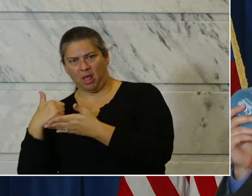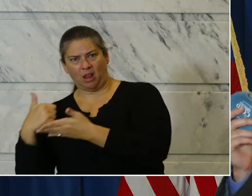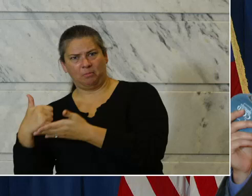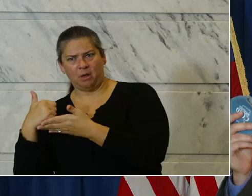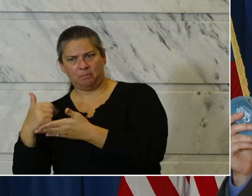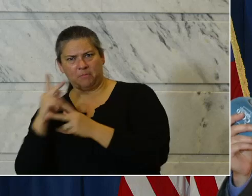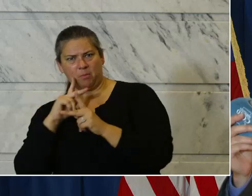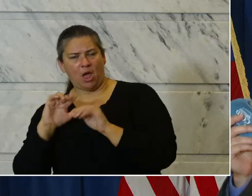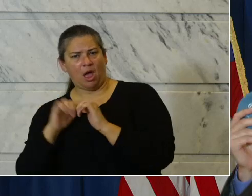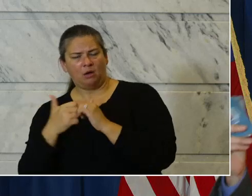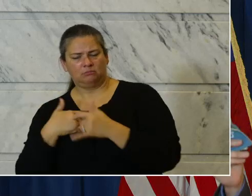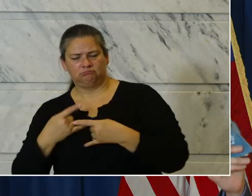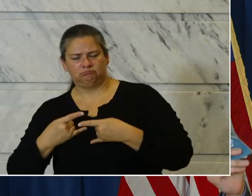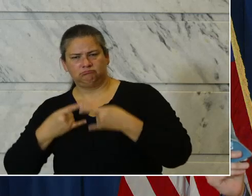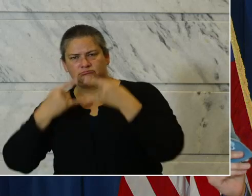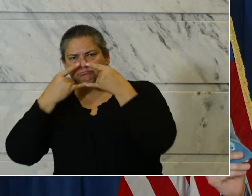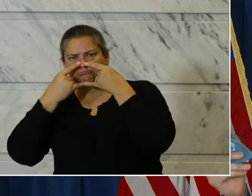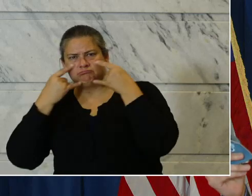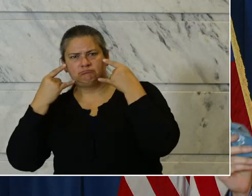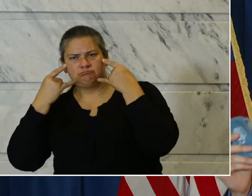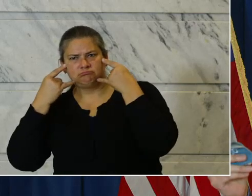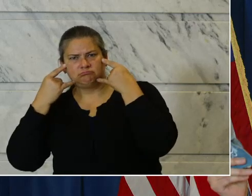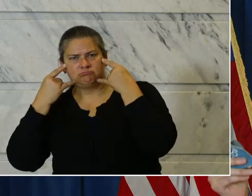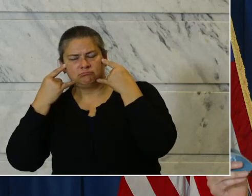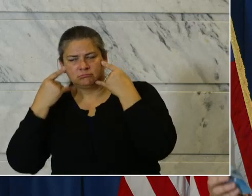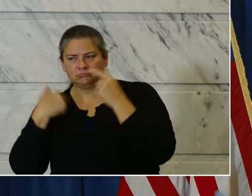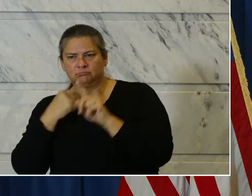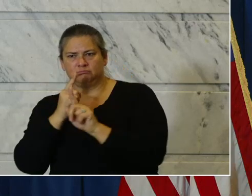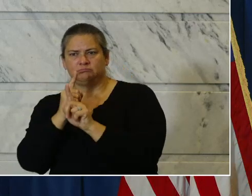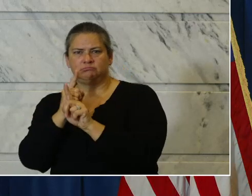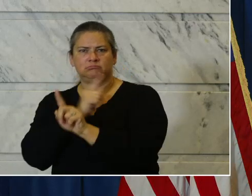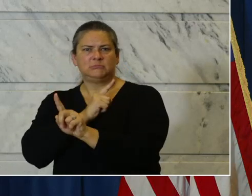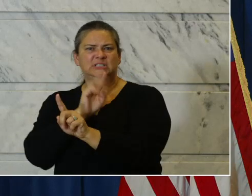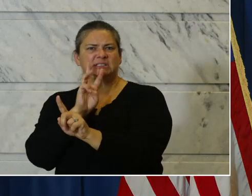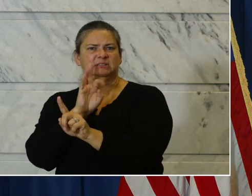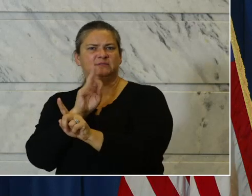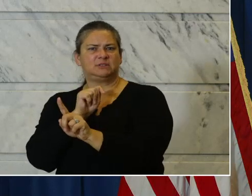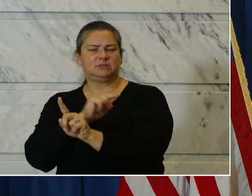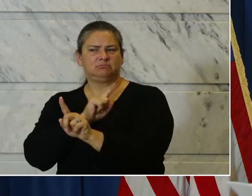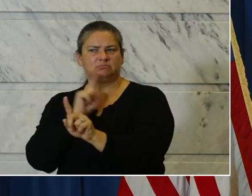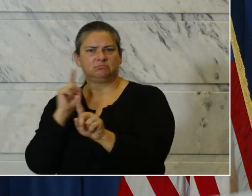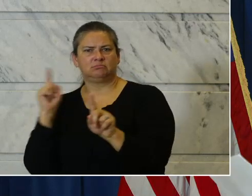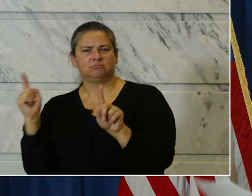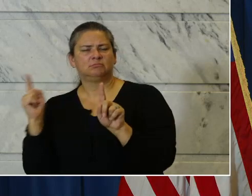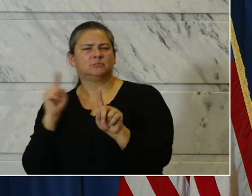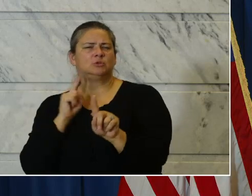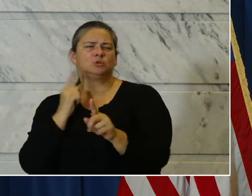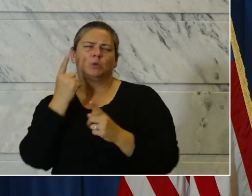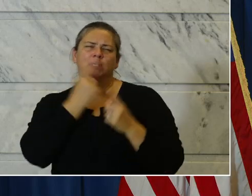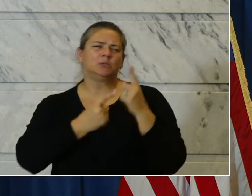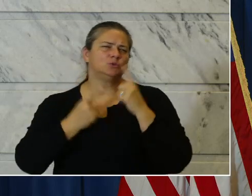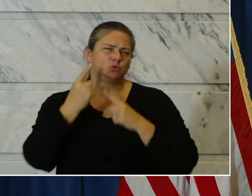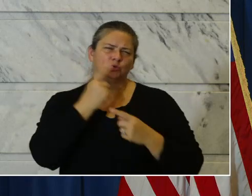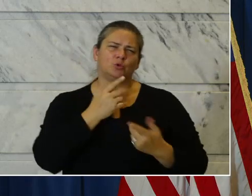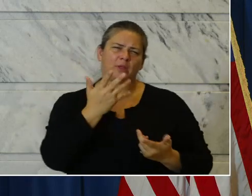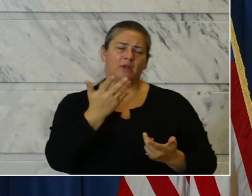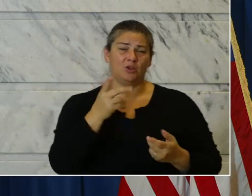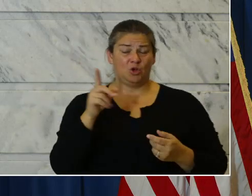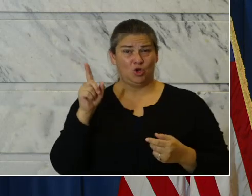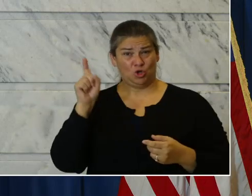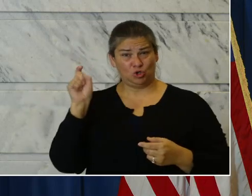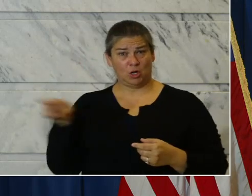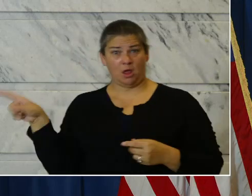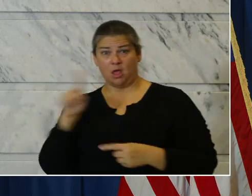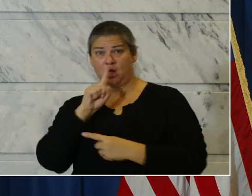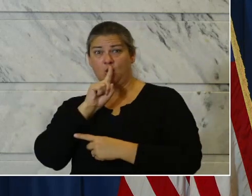is wear a mask and stay 6 feet away from other people whenever you can. So just please consider that it shouldn't take a mandate. It's